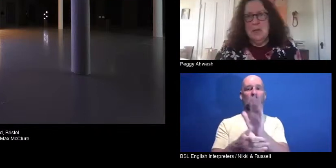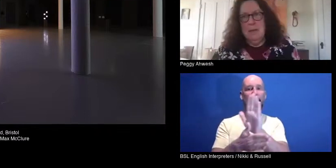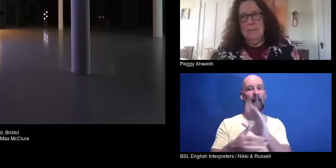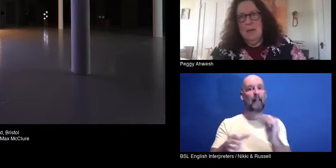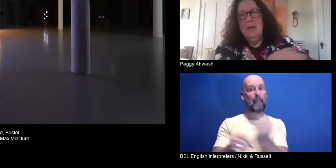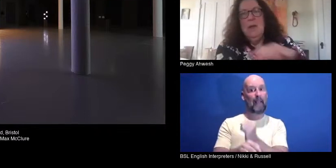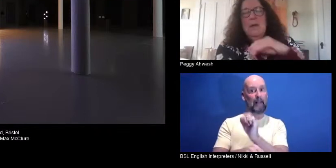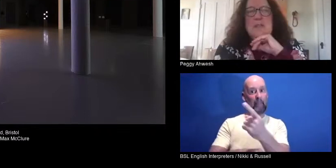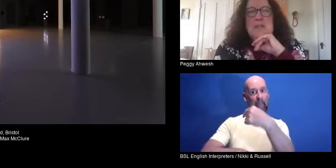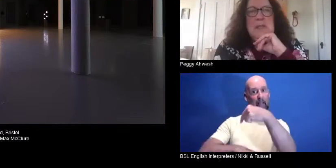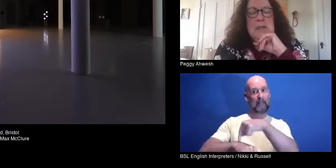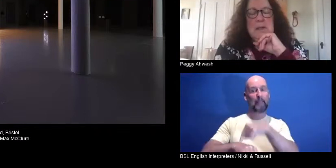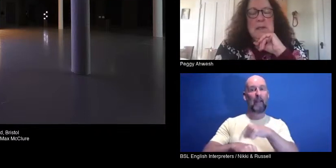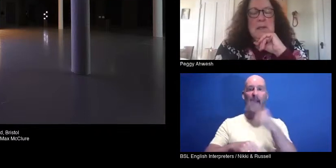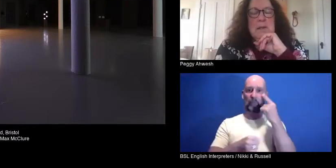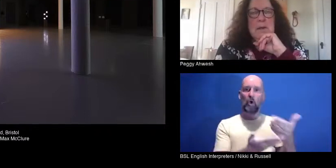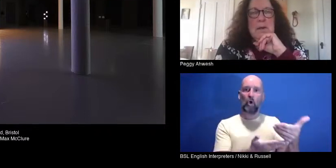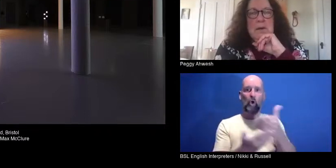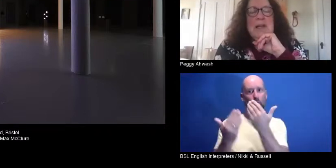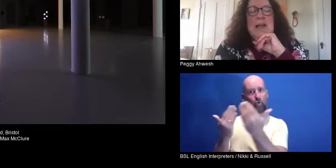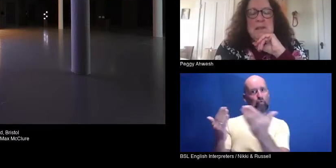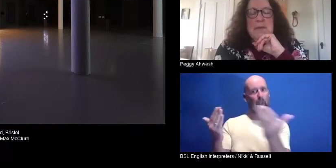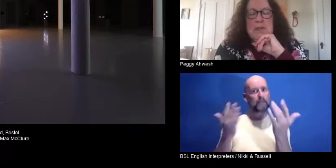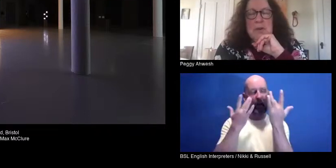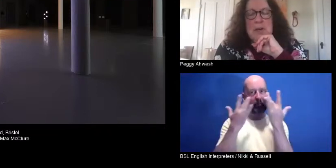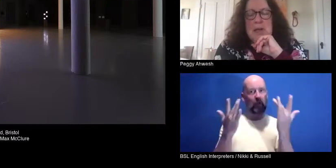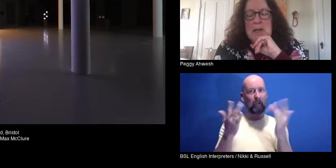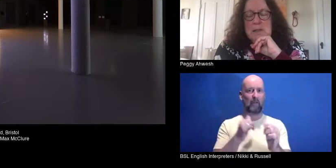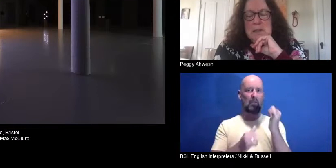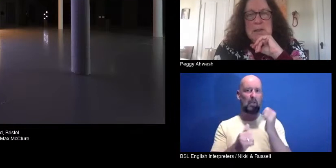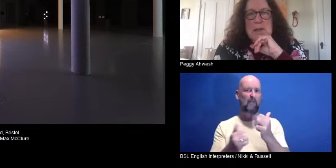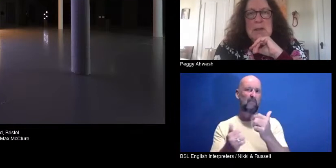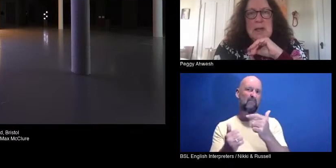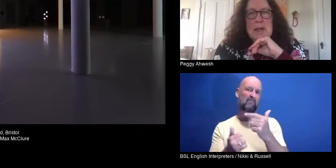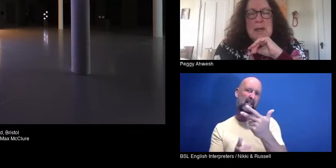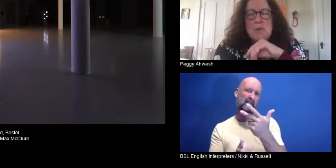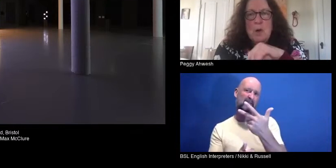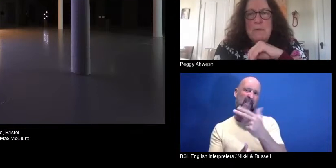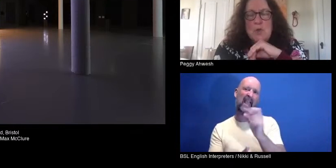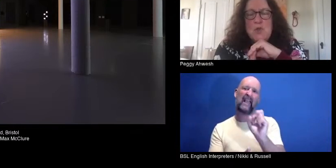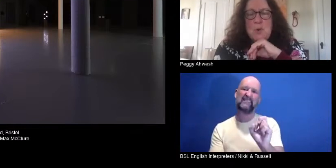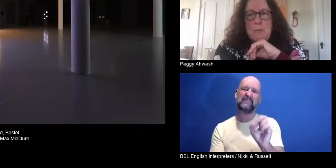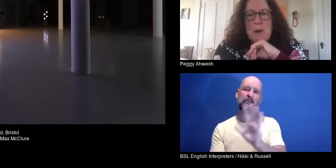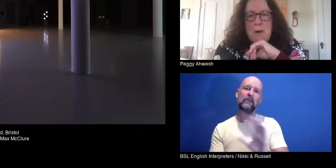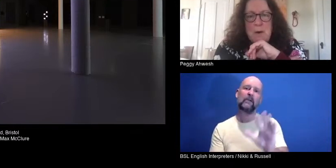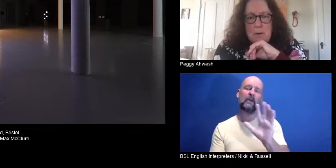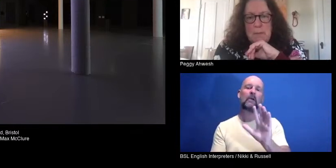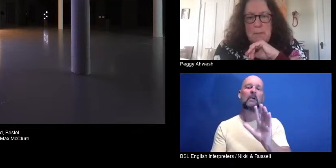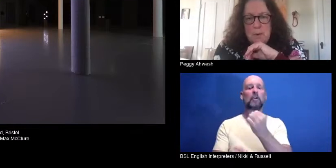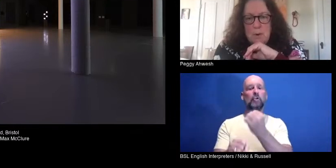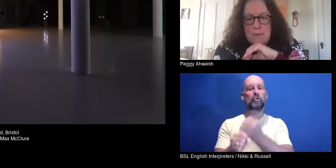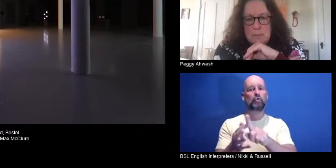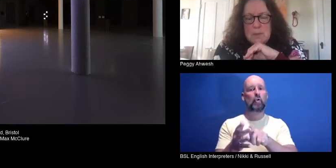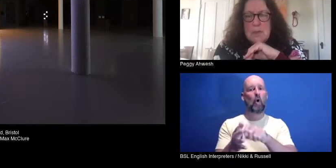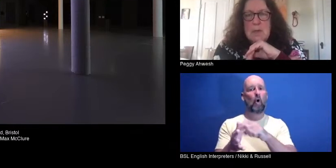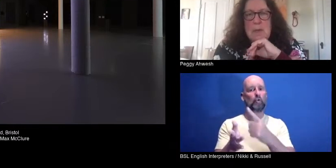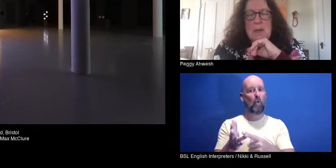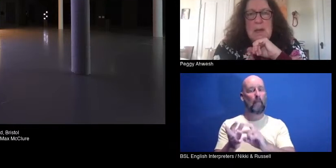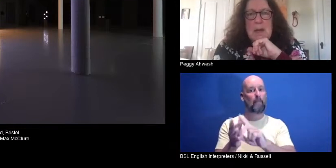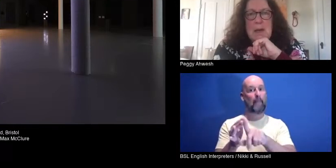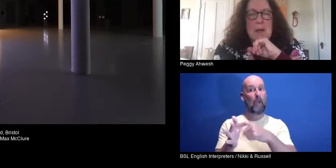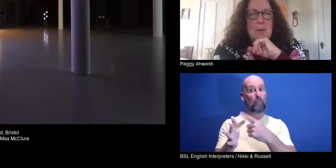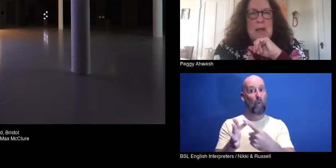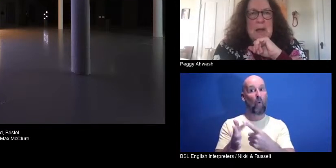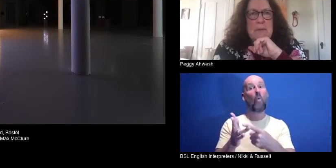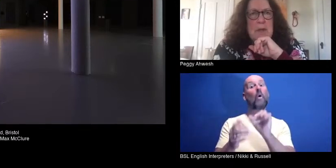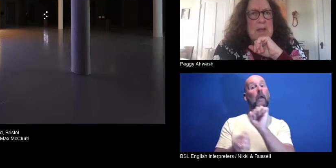at the time. This is in the late 70s, early 80s. And I was working for George Romero, who made horror films.